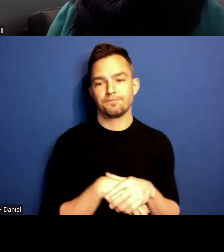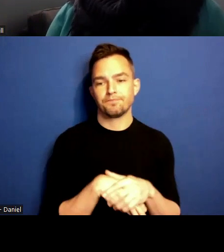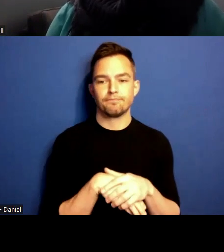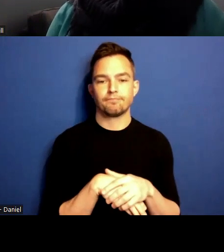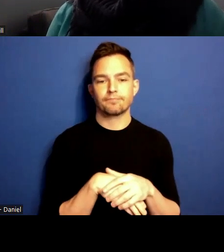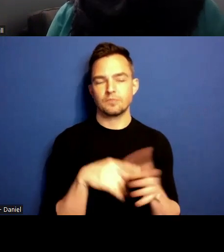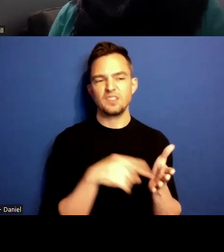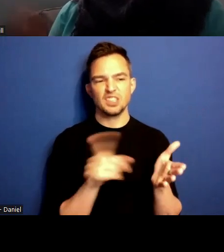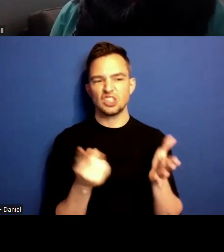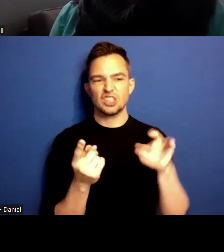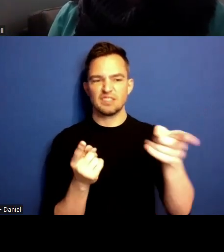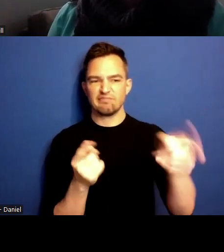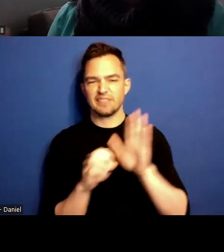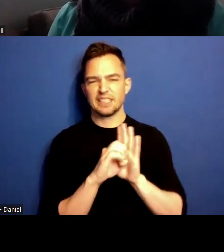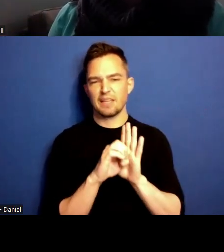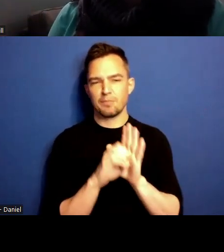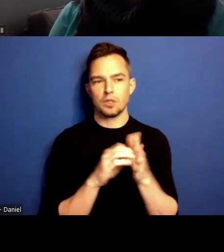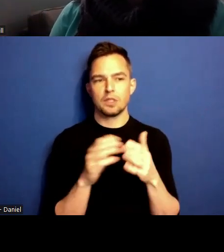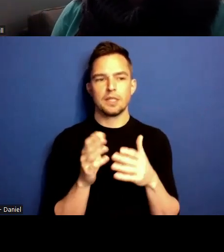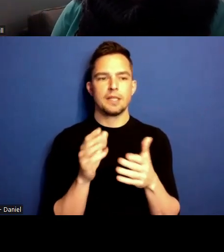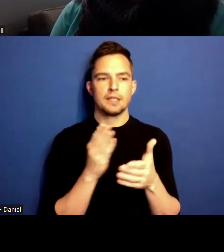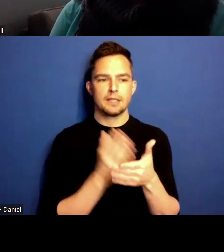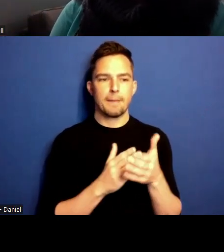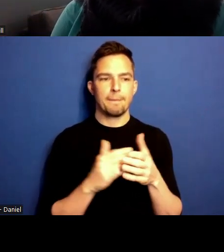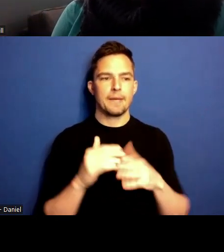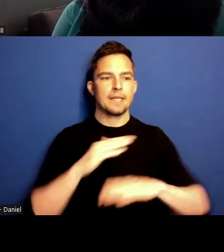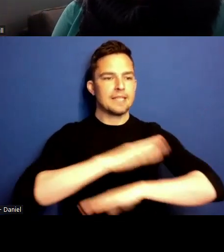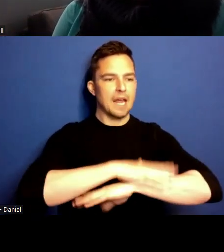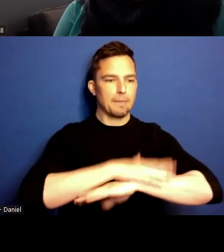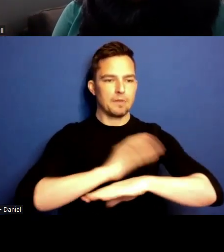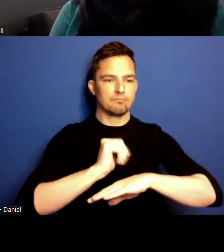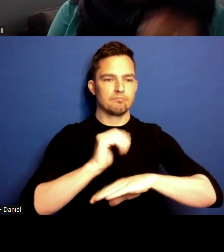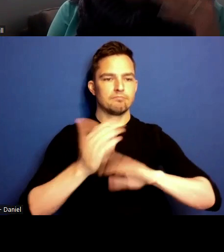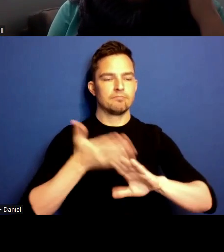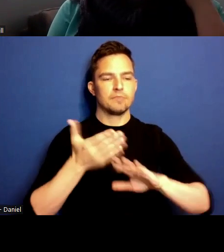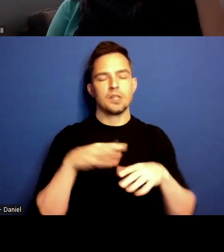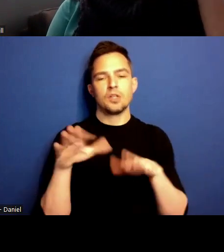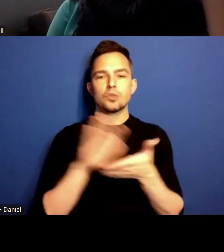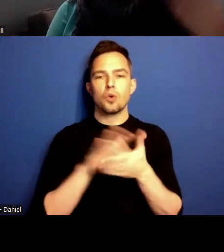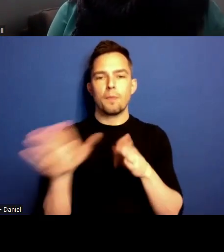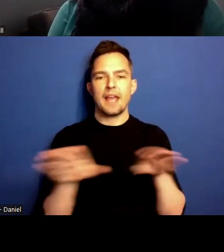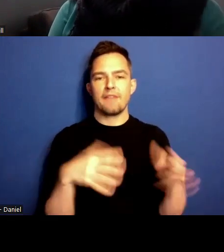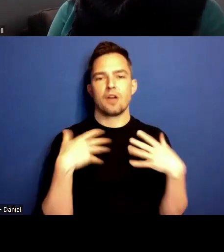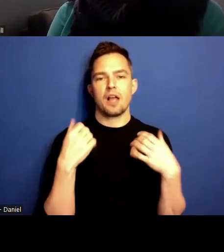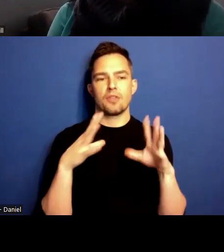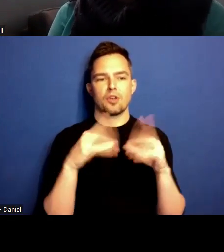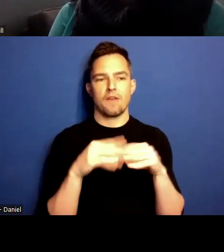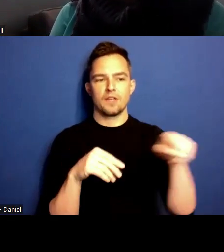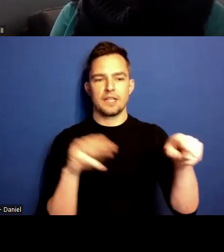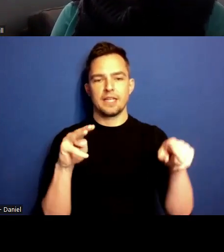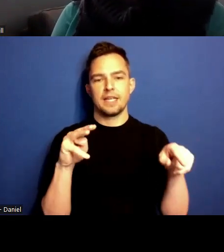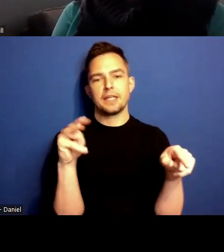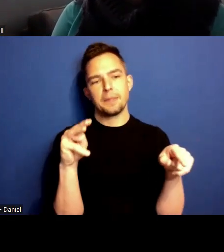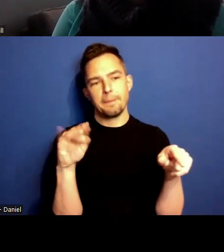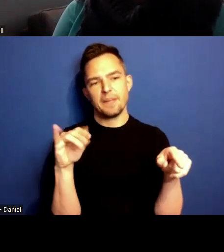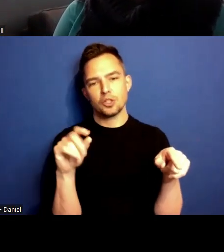This is just an example of some tabling that we did. So this was actually at a school behavioral health conference in Minnesota here